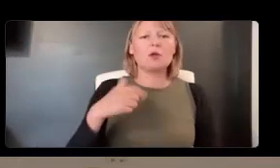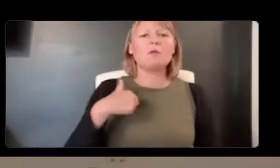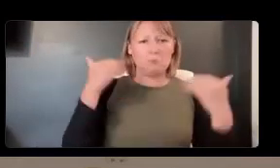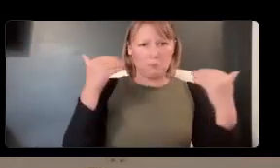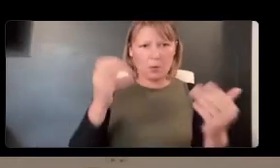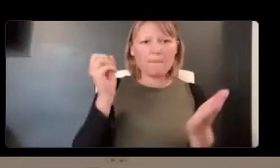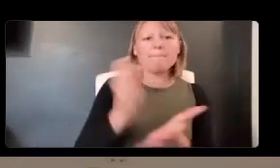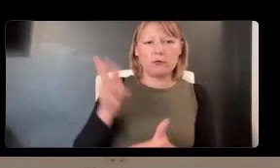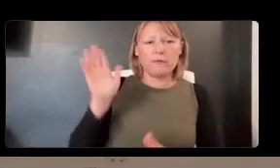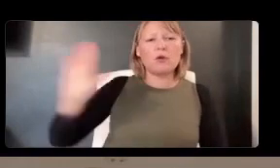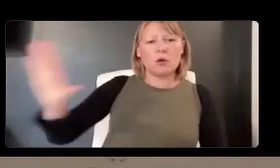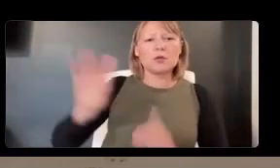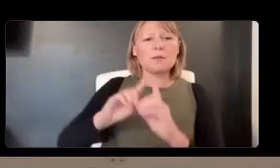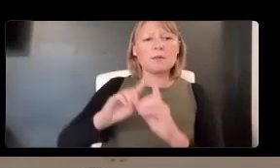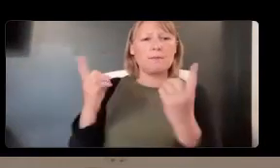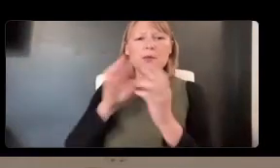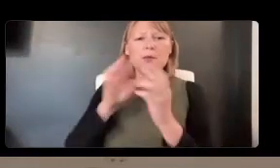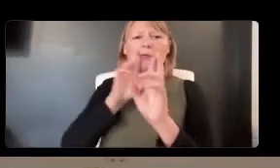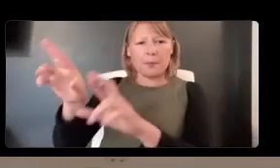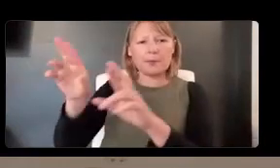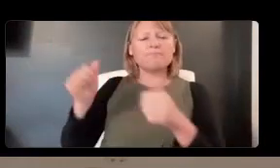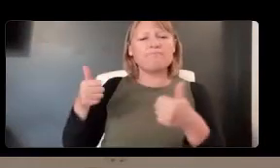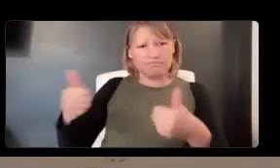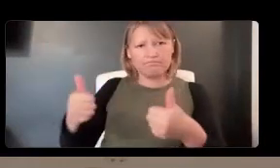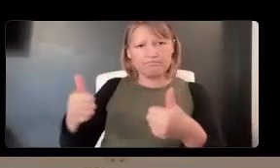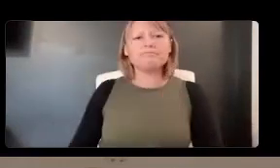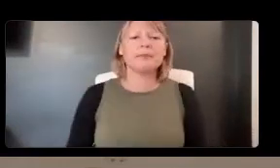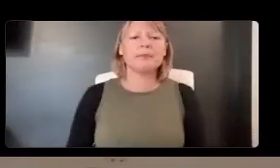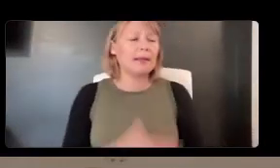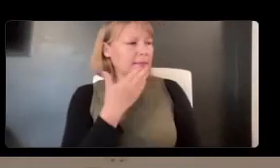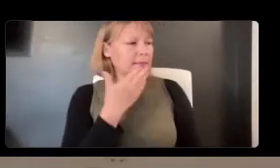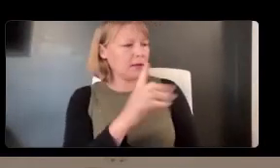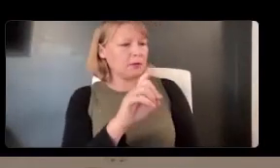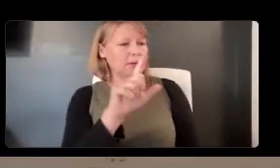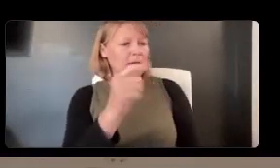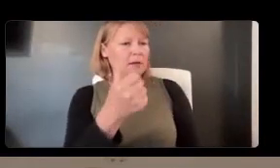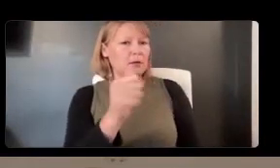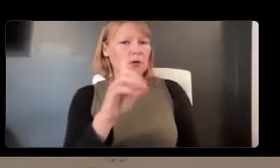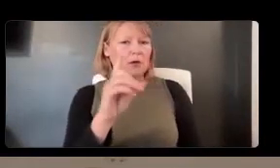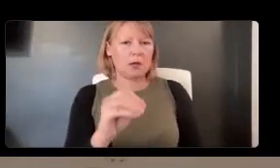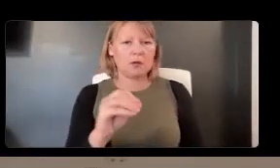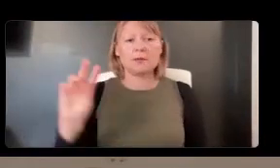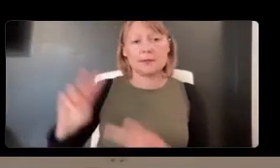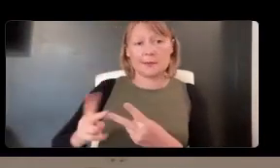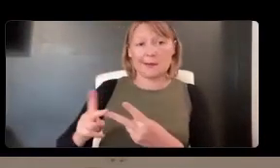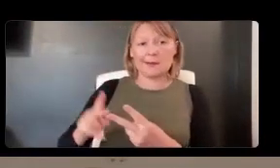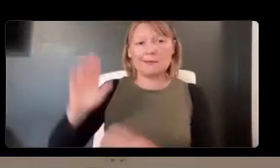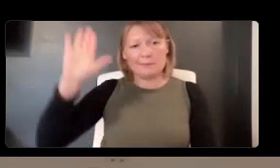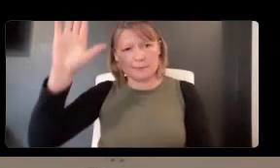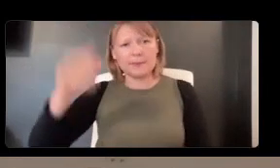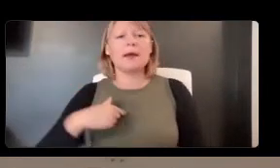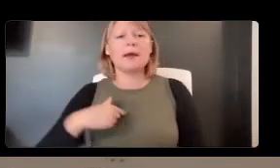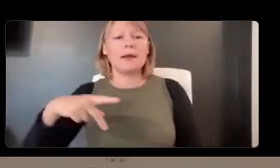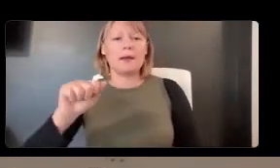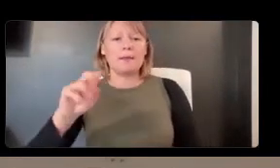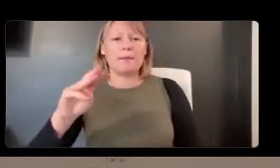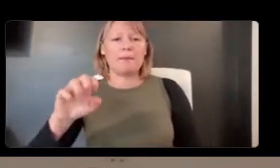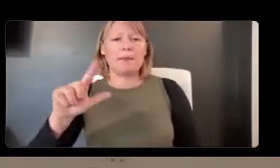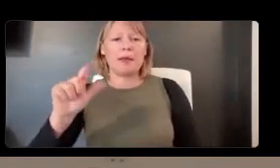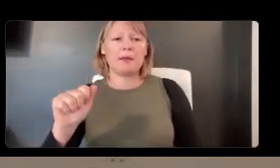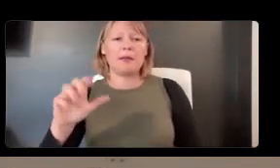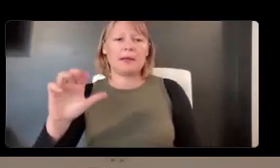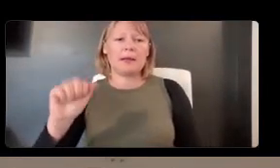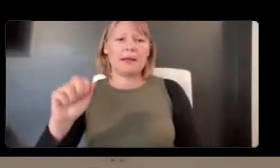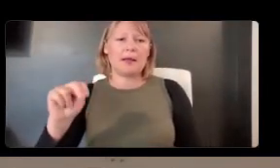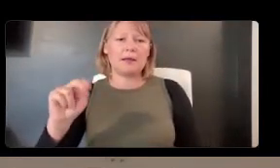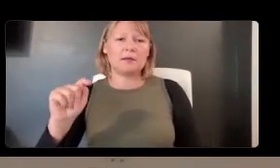General Counsel's departmental report. Thank you, Board Member Delgado. Is there a second? Yes, Madam Chair, this is Board Member Pamela Cancinelli, and I second